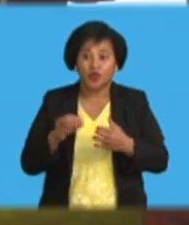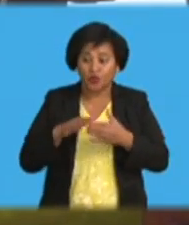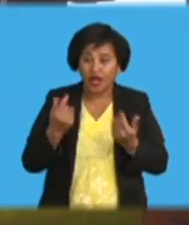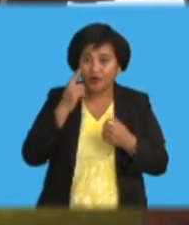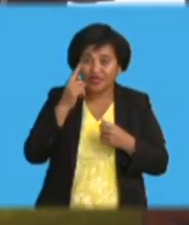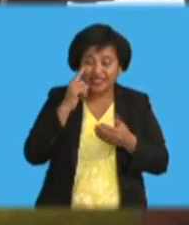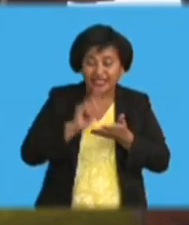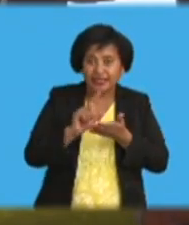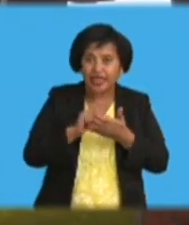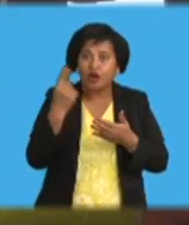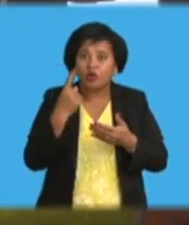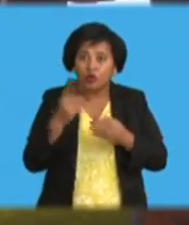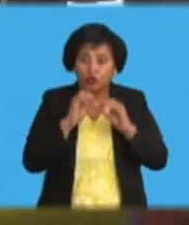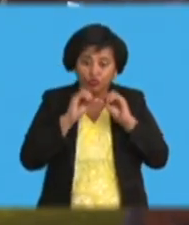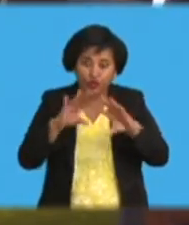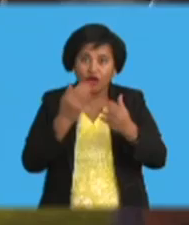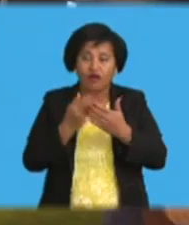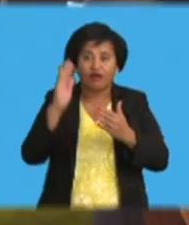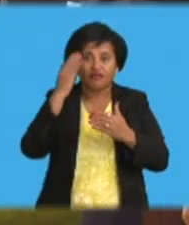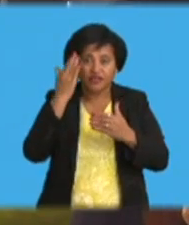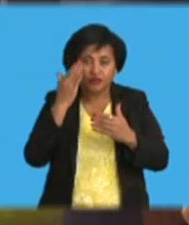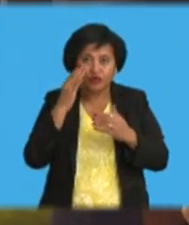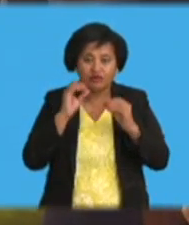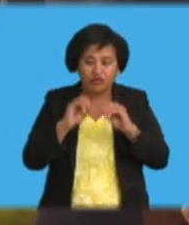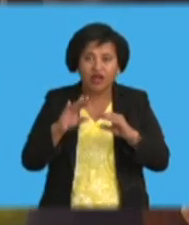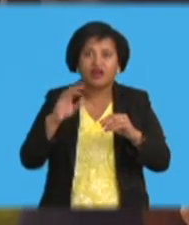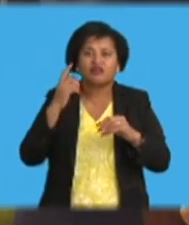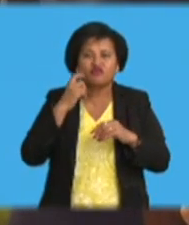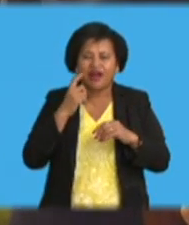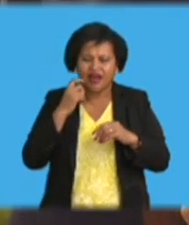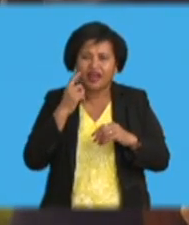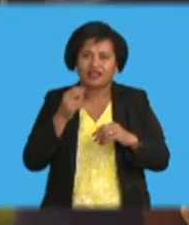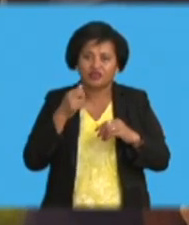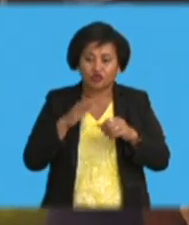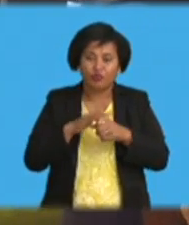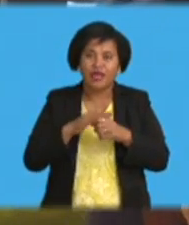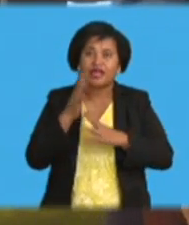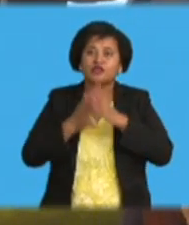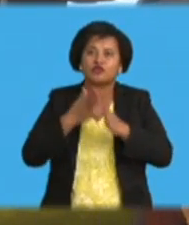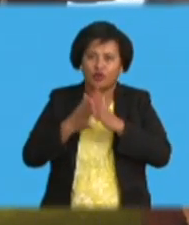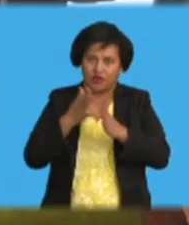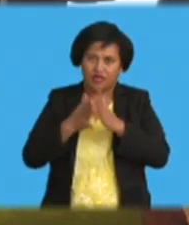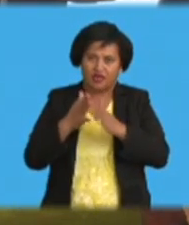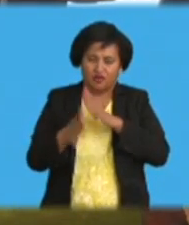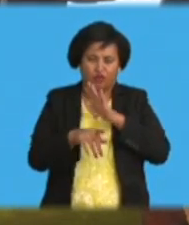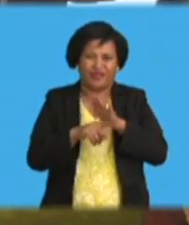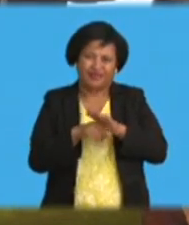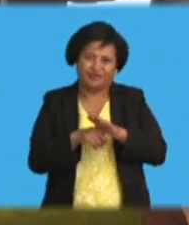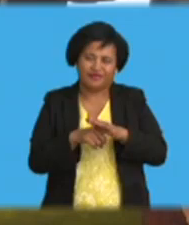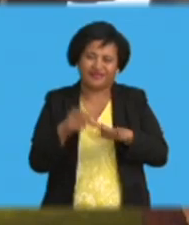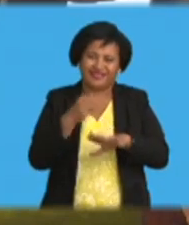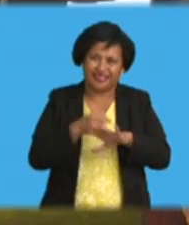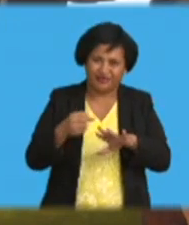whomever posted those pictures on social media were attempting to use the tragic death of this young man to push a political agenda and suit their own